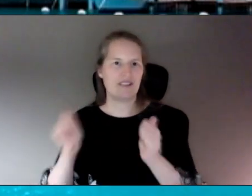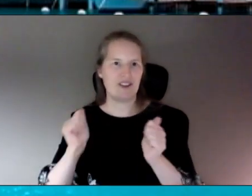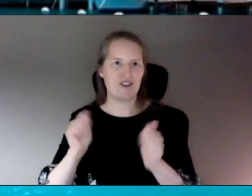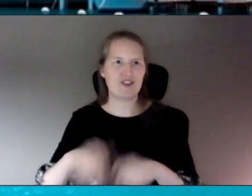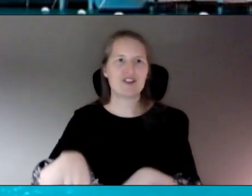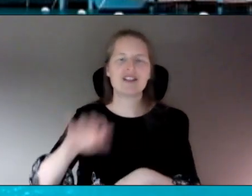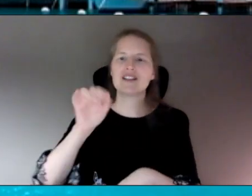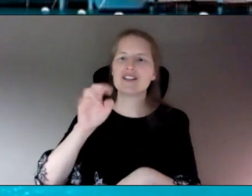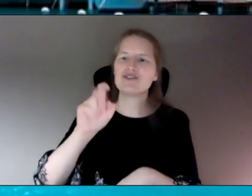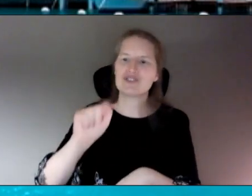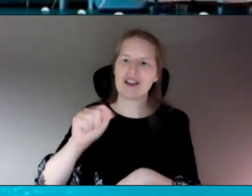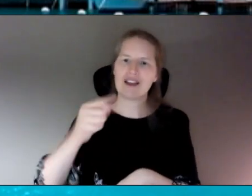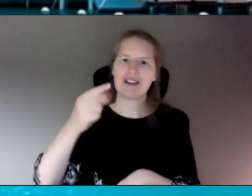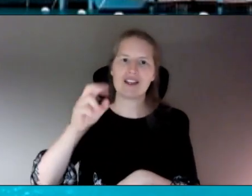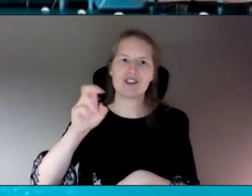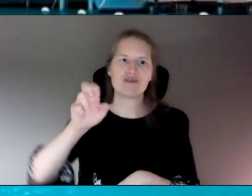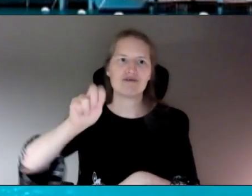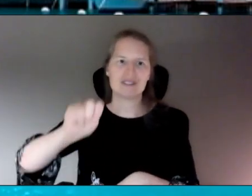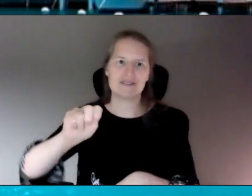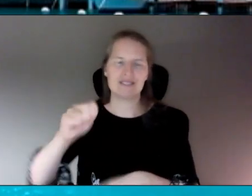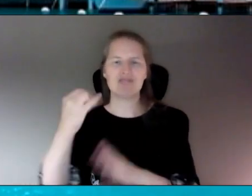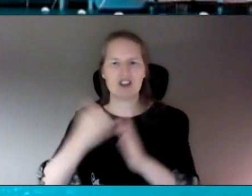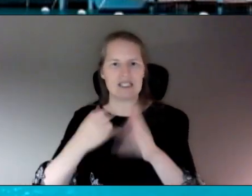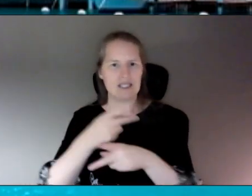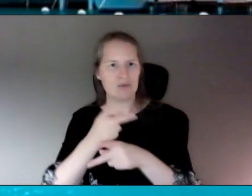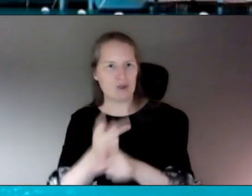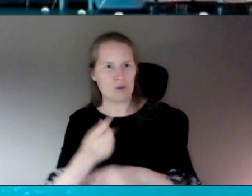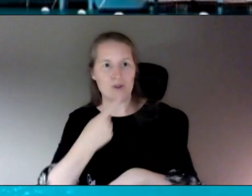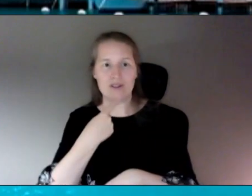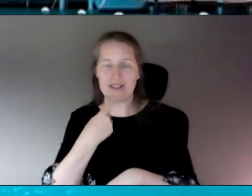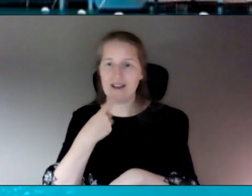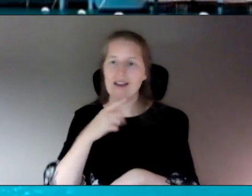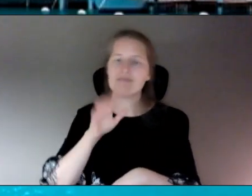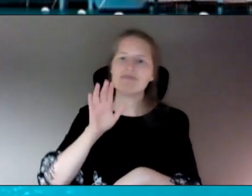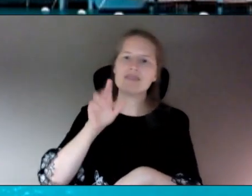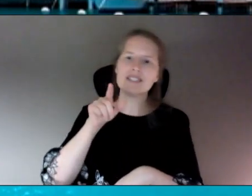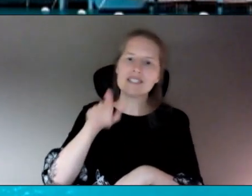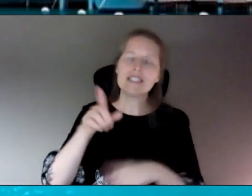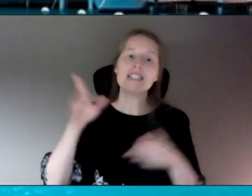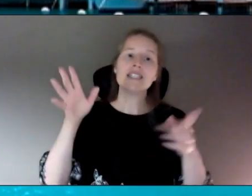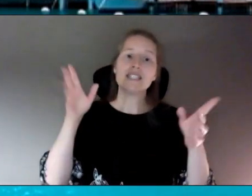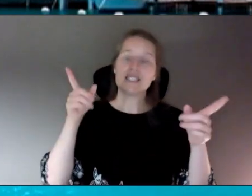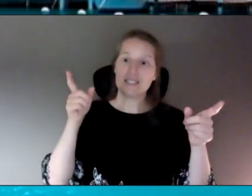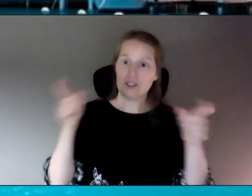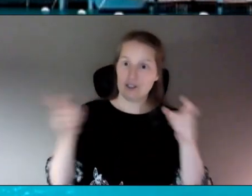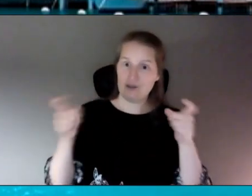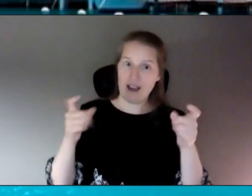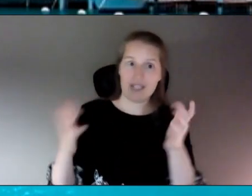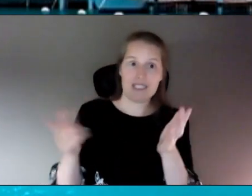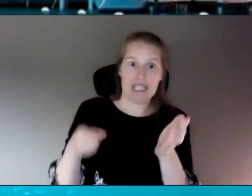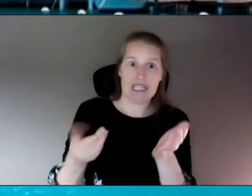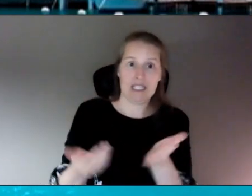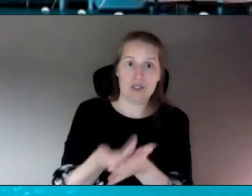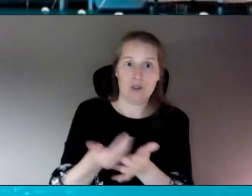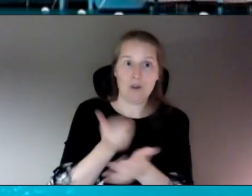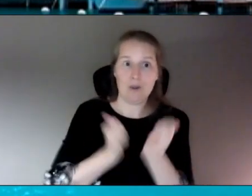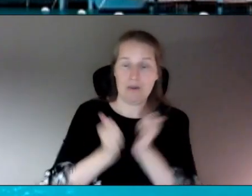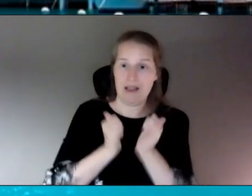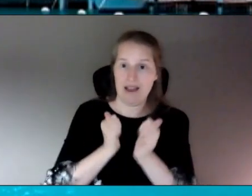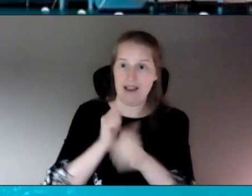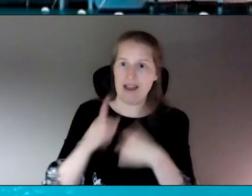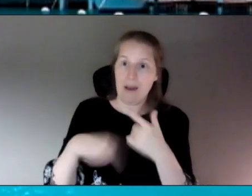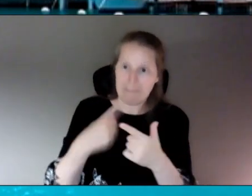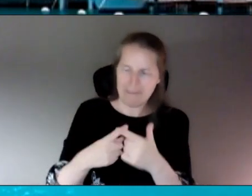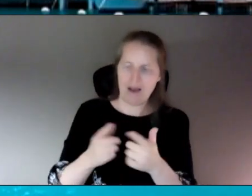Public Programs and Artistic Producer, had this to say. They wrote, in his vivid direction of this